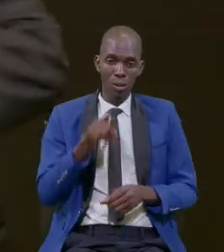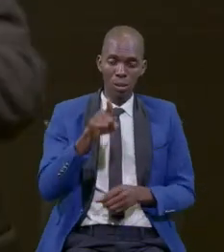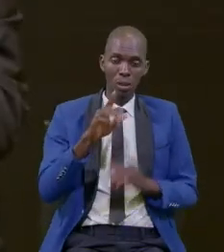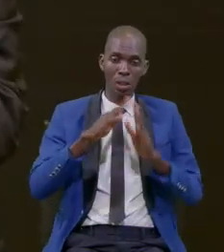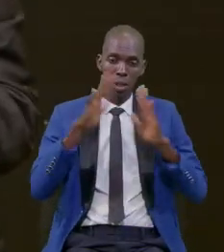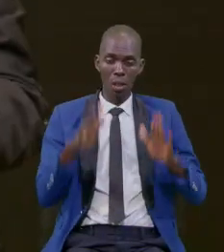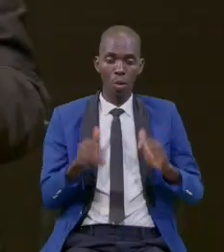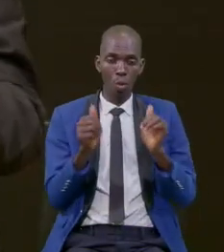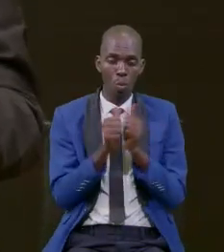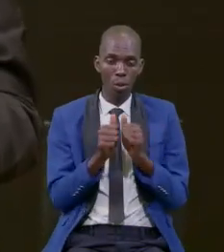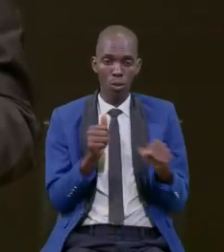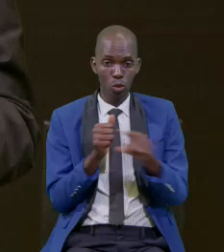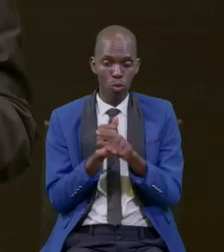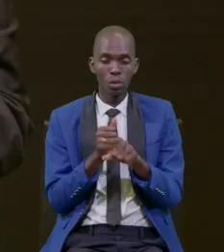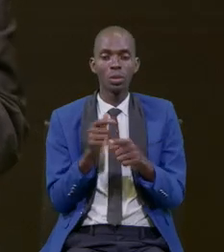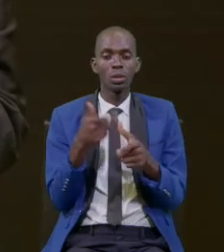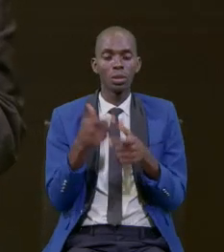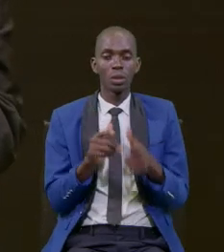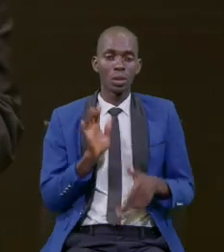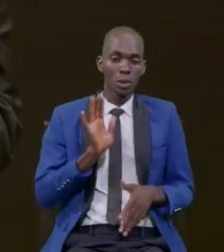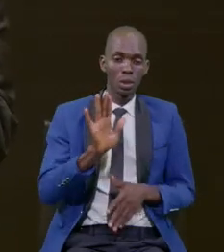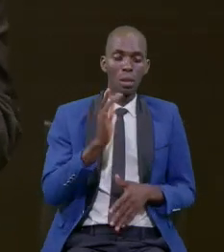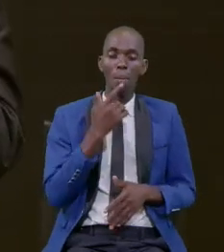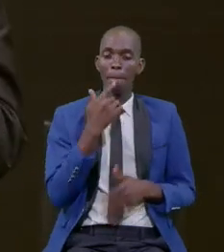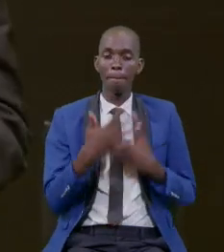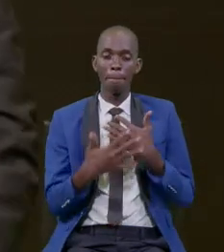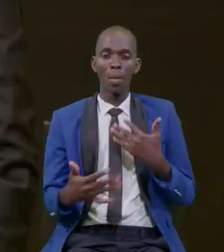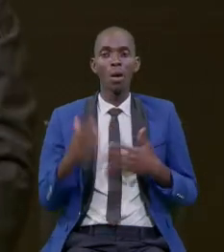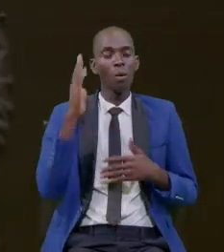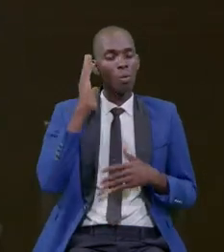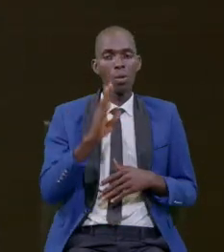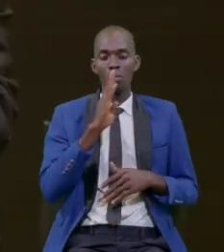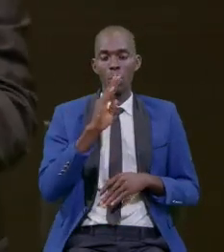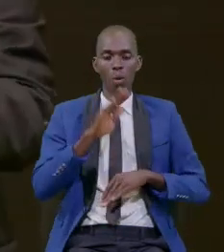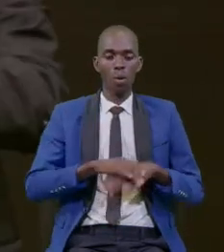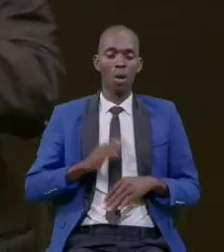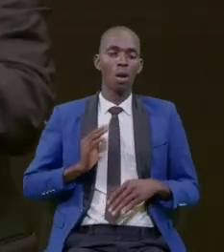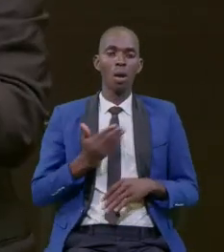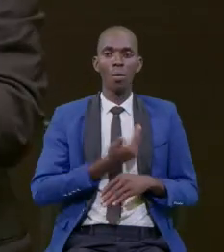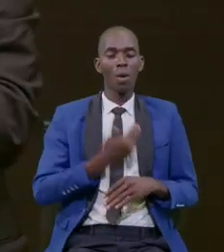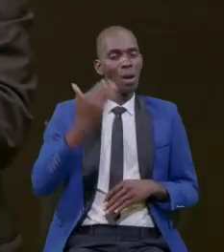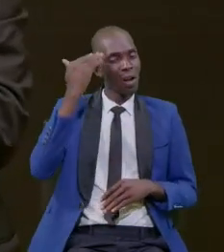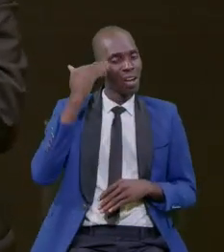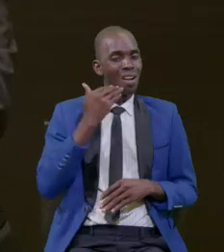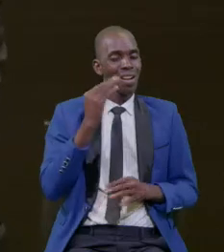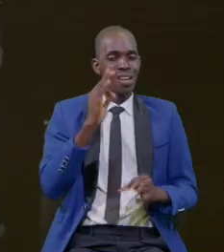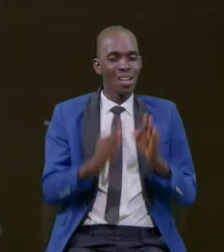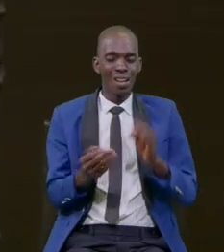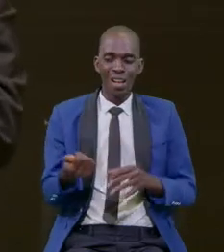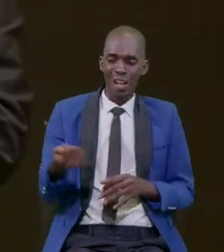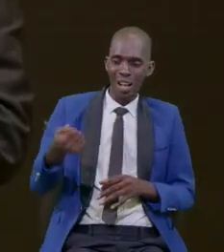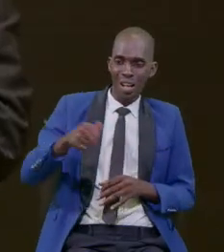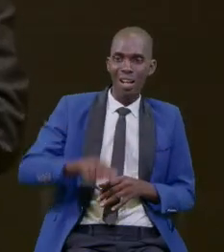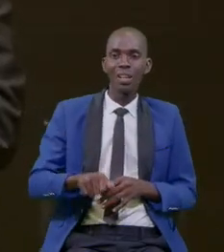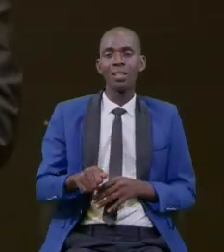house, his blood shall be on our head, if any hand